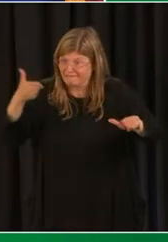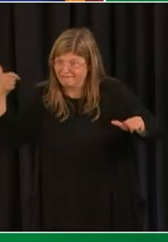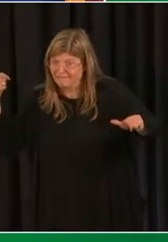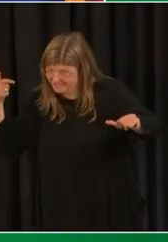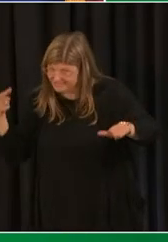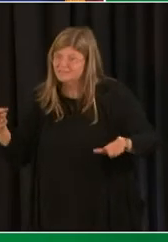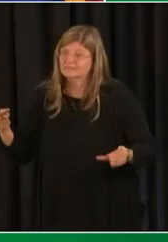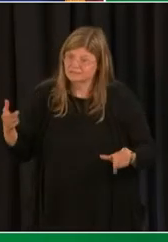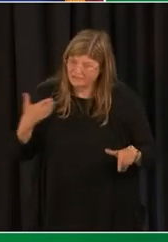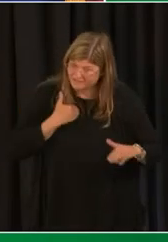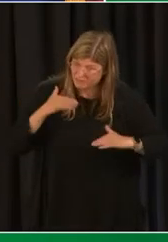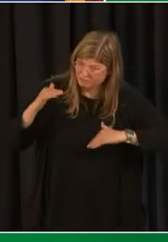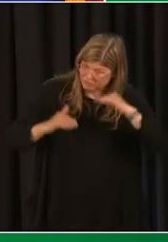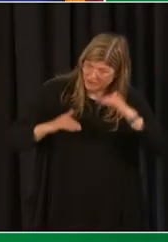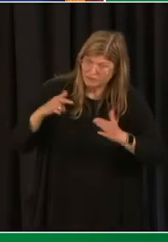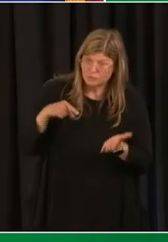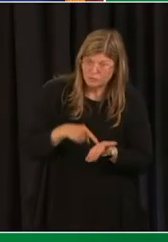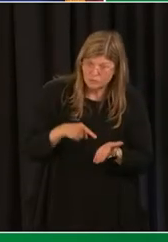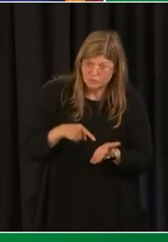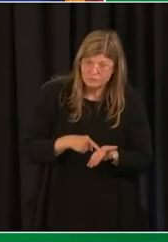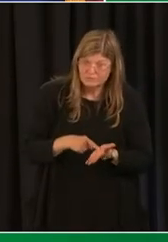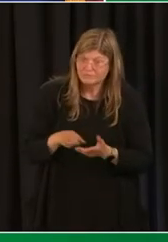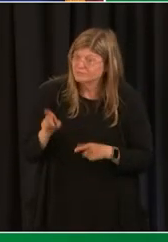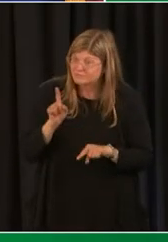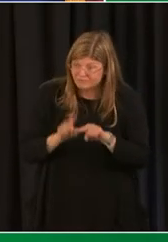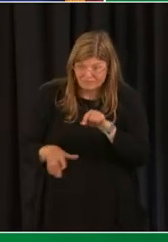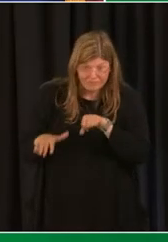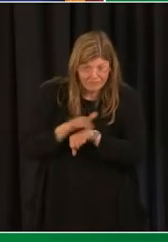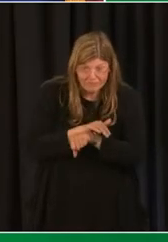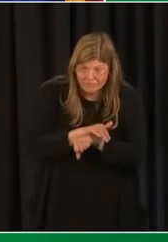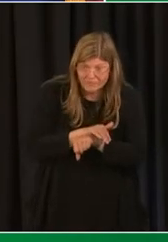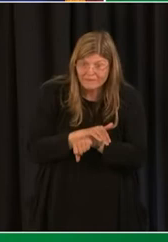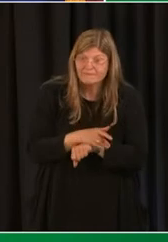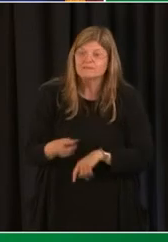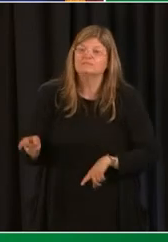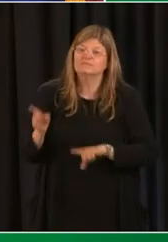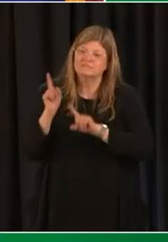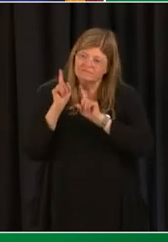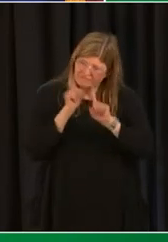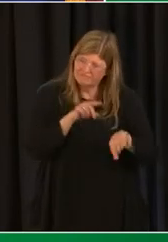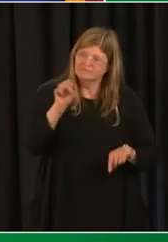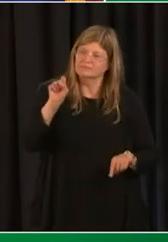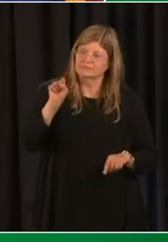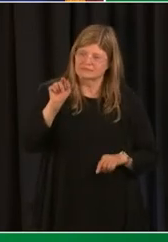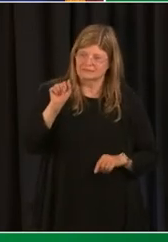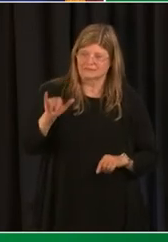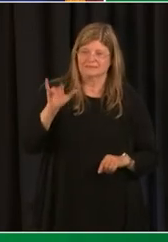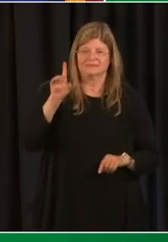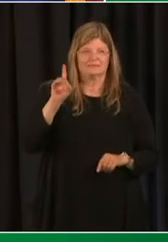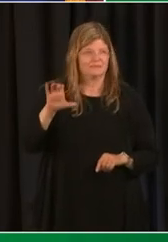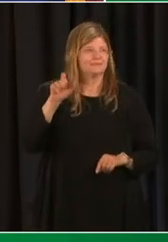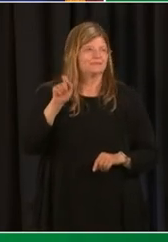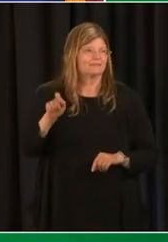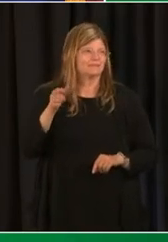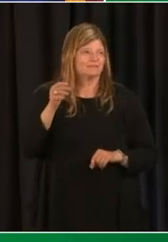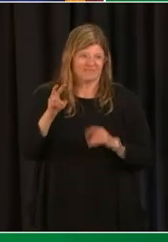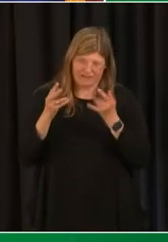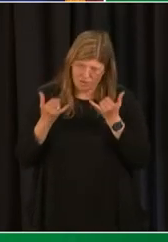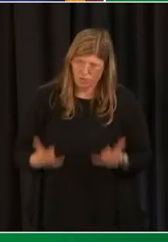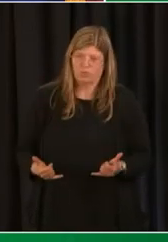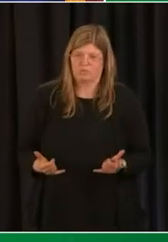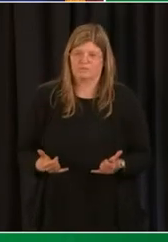you've got a balance that's due and you can't cover it, then you should be going to stay.dc.gov today. So Mr.